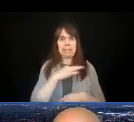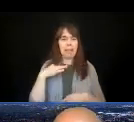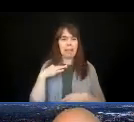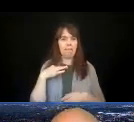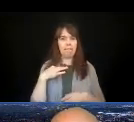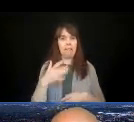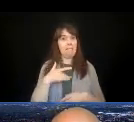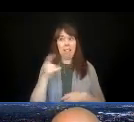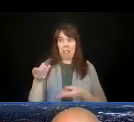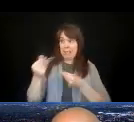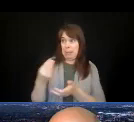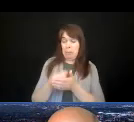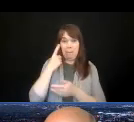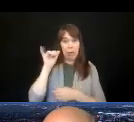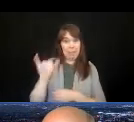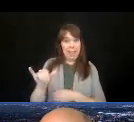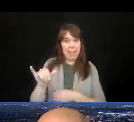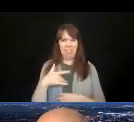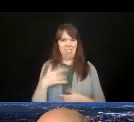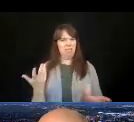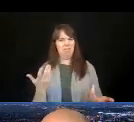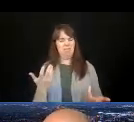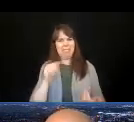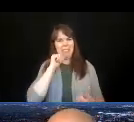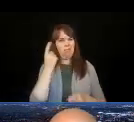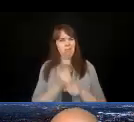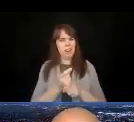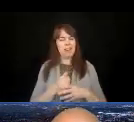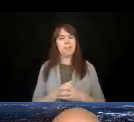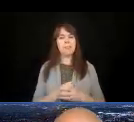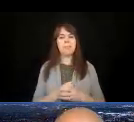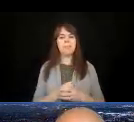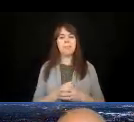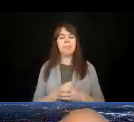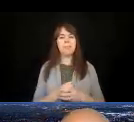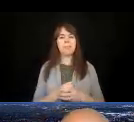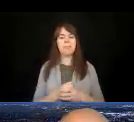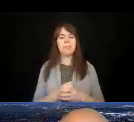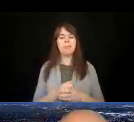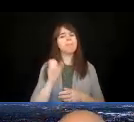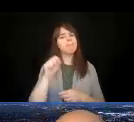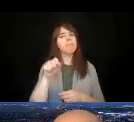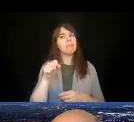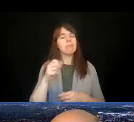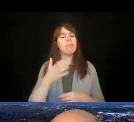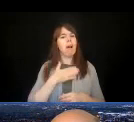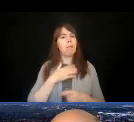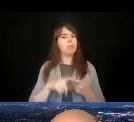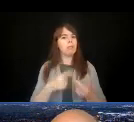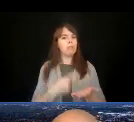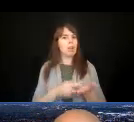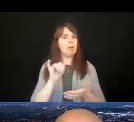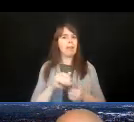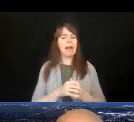the expenditure at this time insensitive. So I wonder if you could speak to that. Yeah, I'm glad to address that, Keith. And as